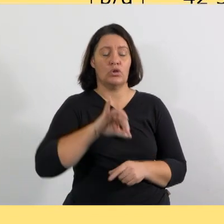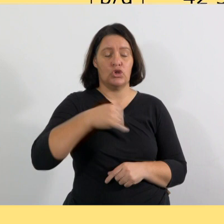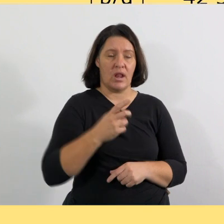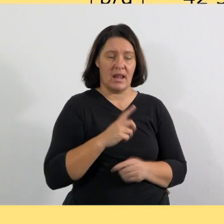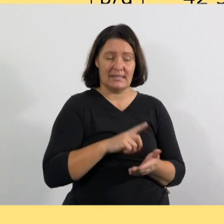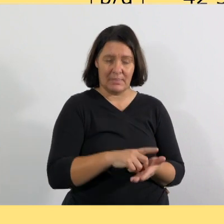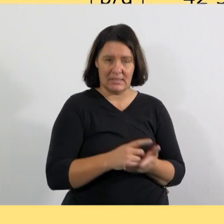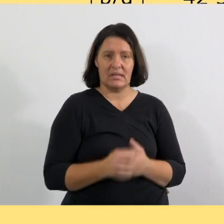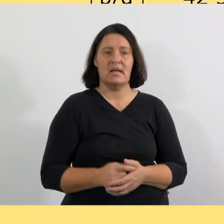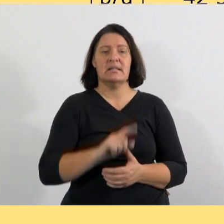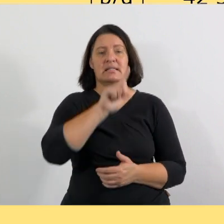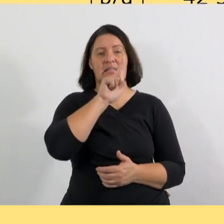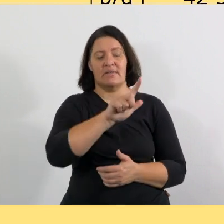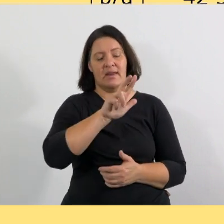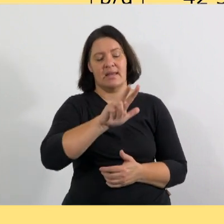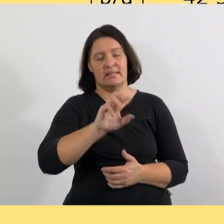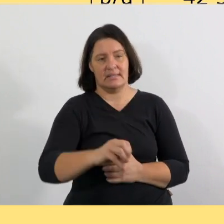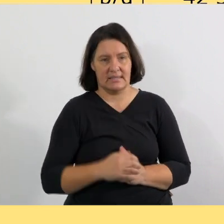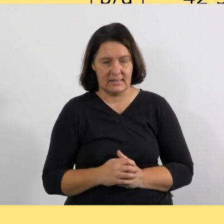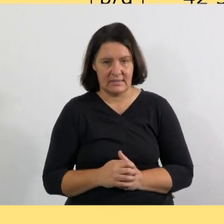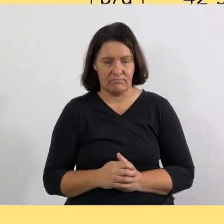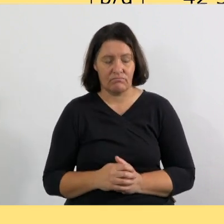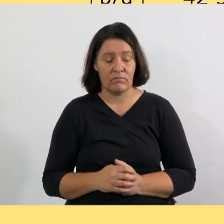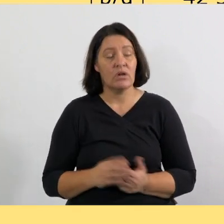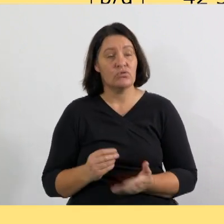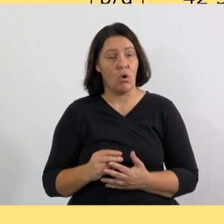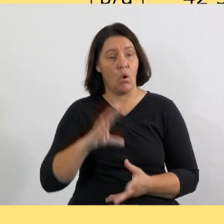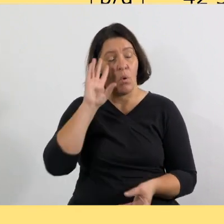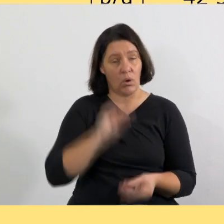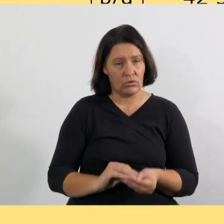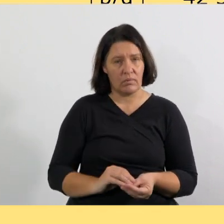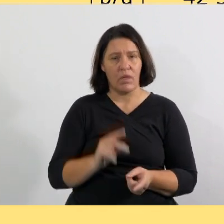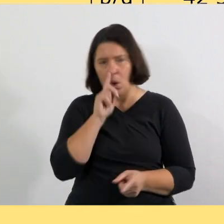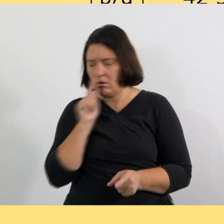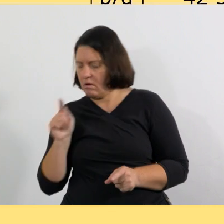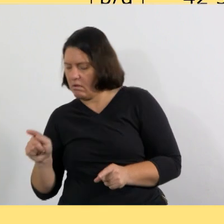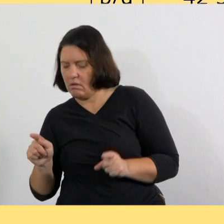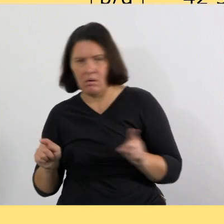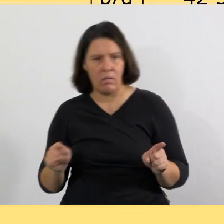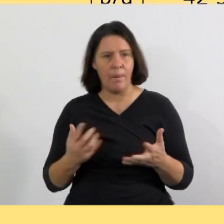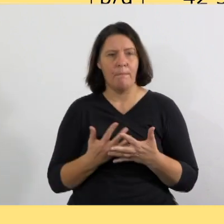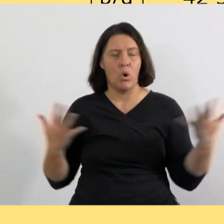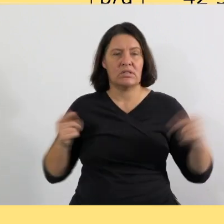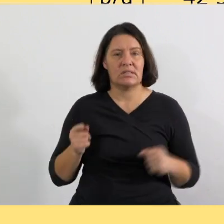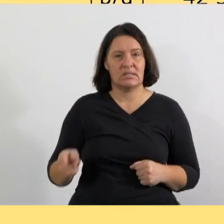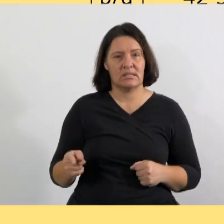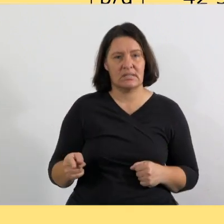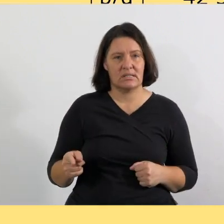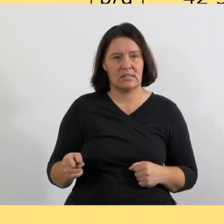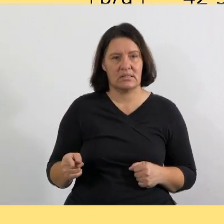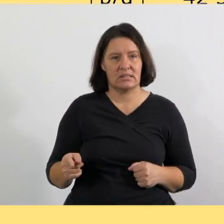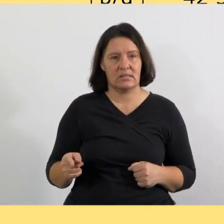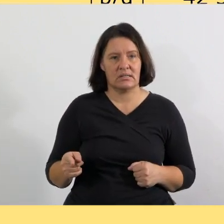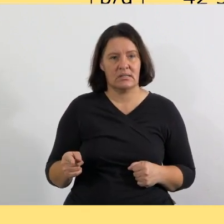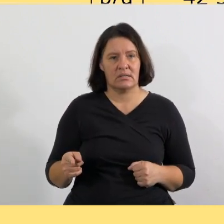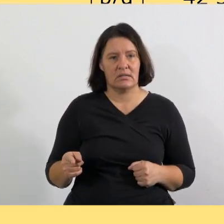our journal debits, 780. To close off a ledger account, you look for the side with